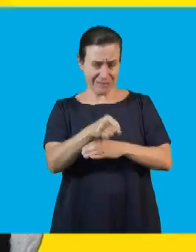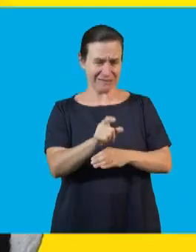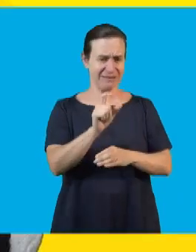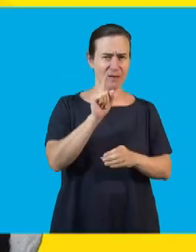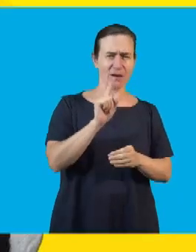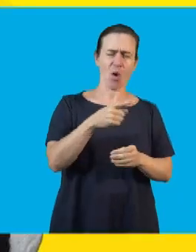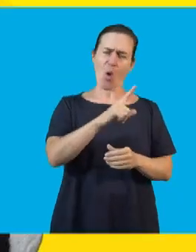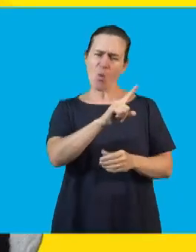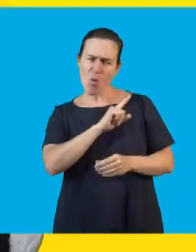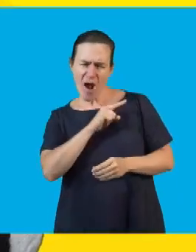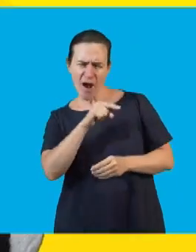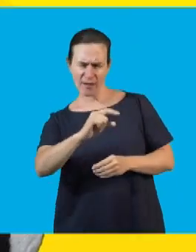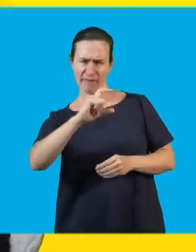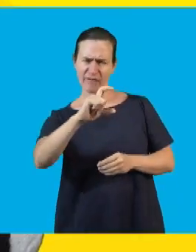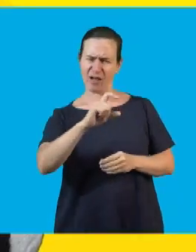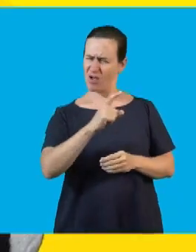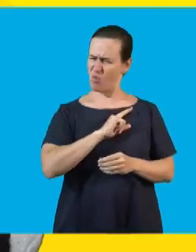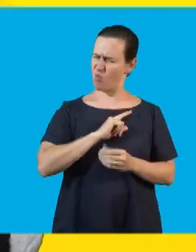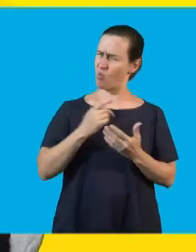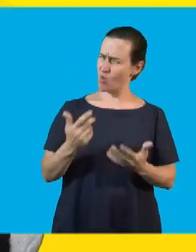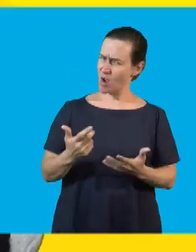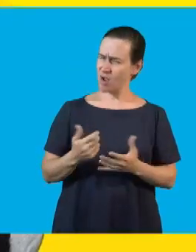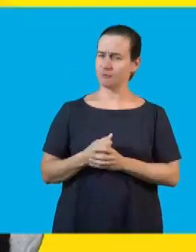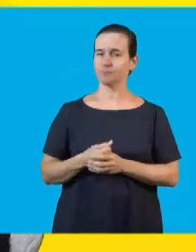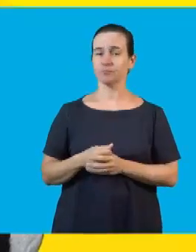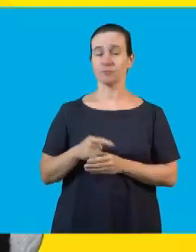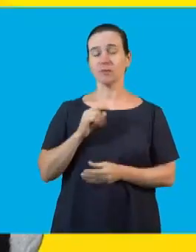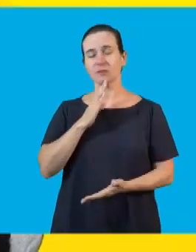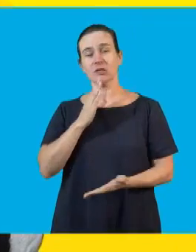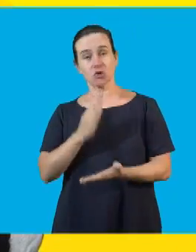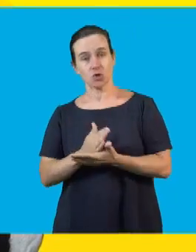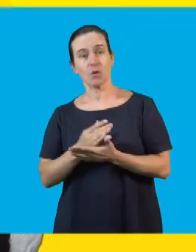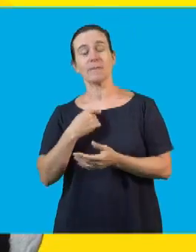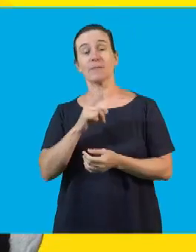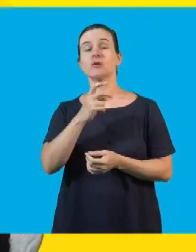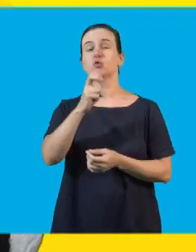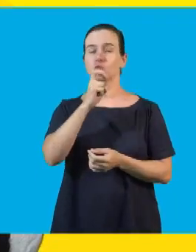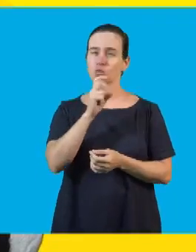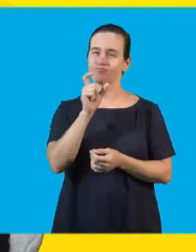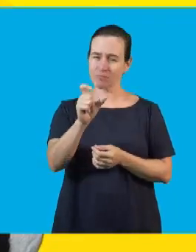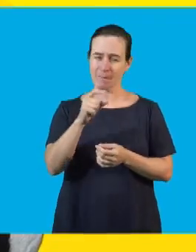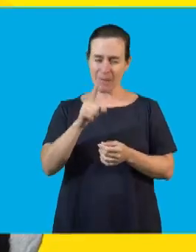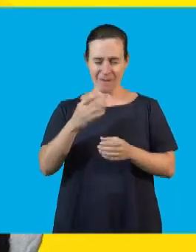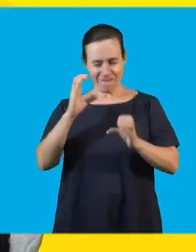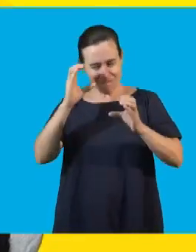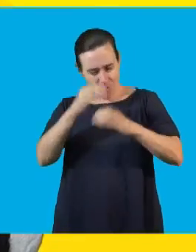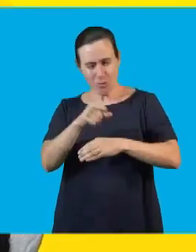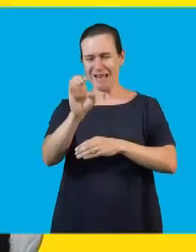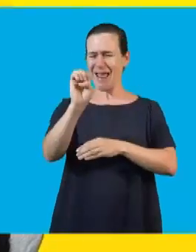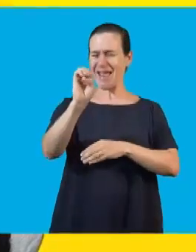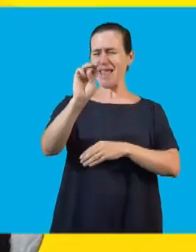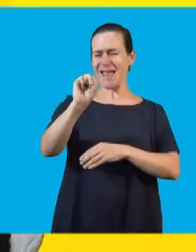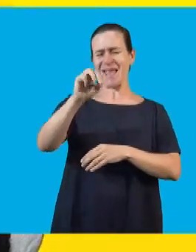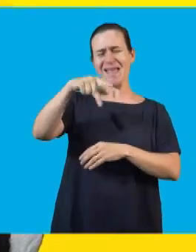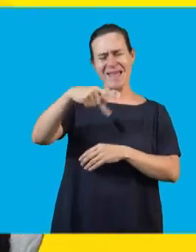emphasize why something is written or presented in a certain way, make sure you're using the word emphasis or drive